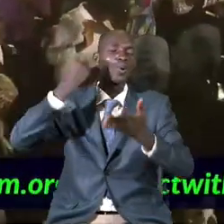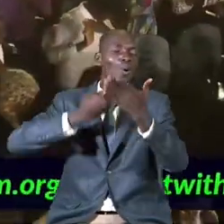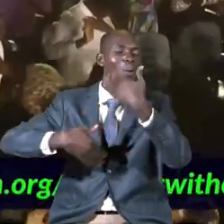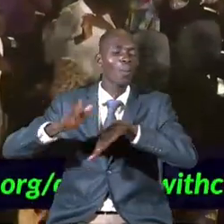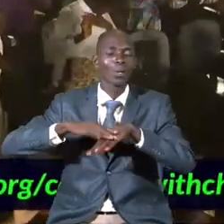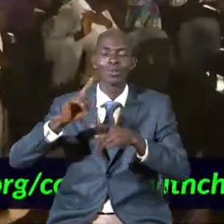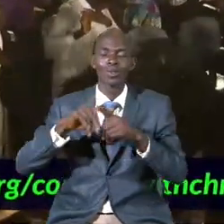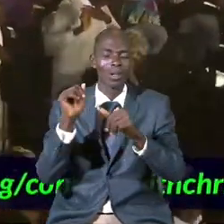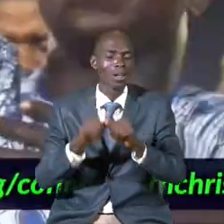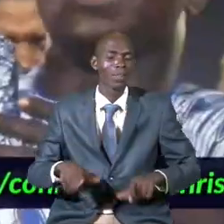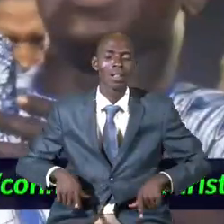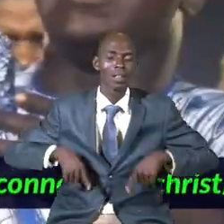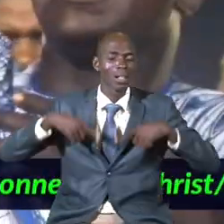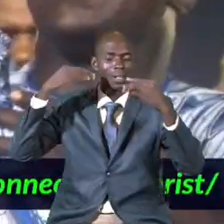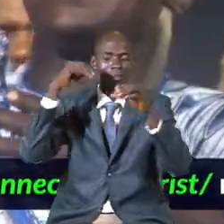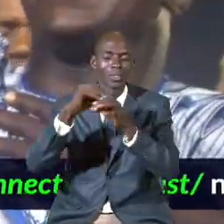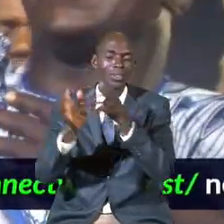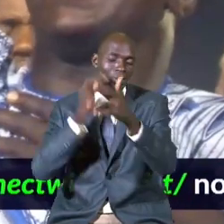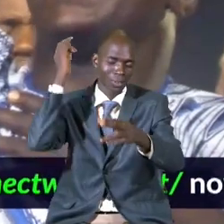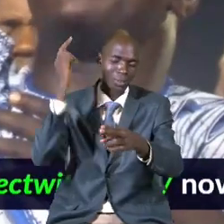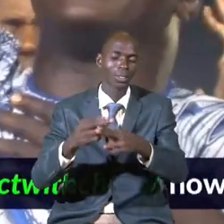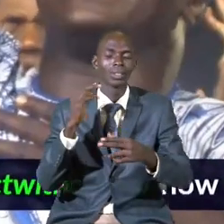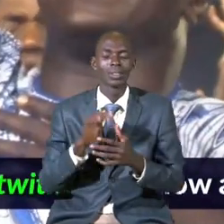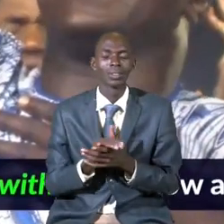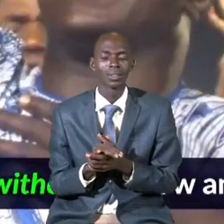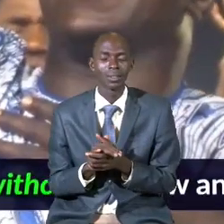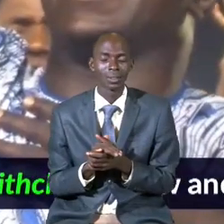life in jesus name